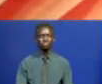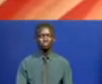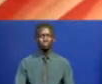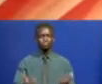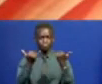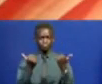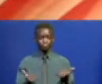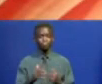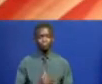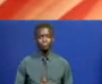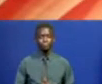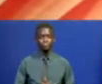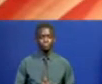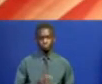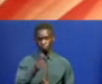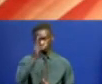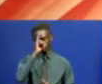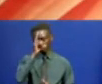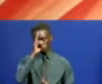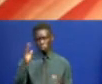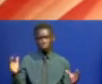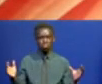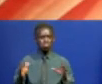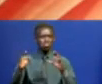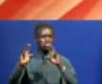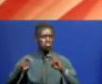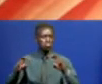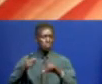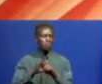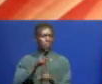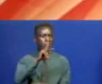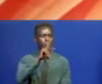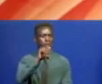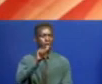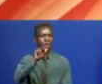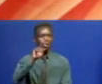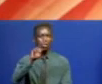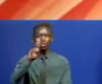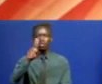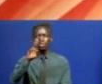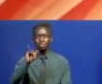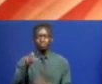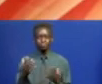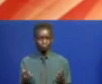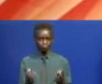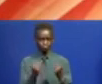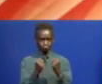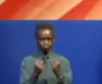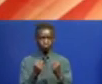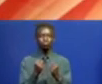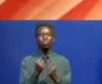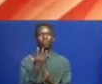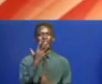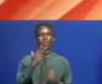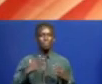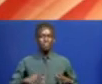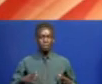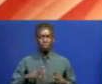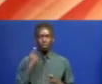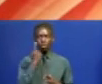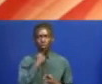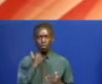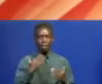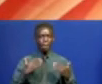Now, detectives from Karuri Police Station are holding five suspects who were in the company of a lady whose body was